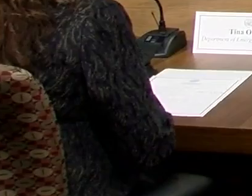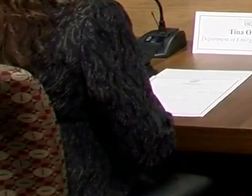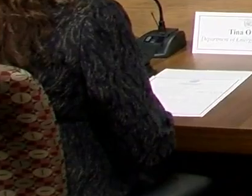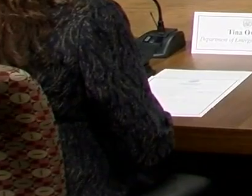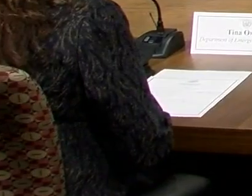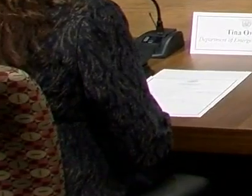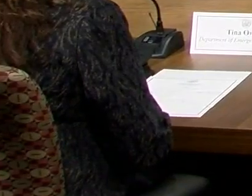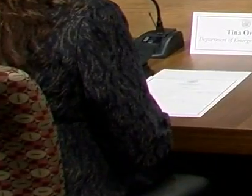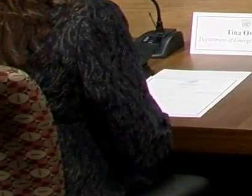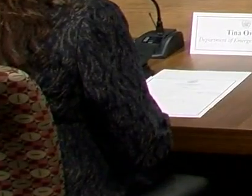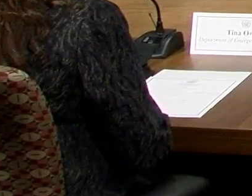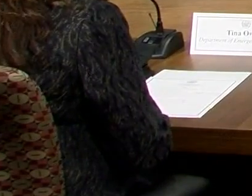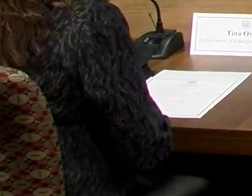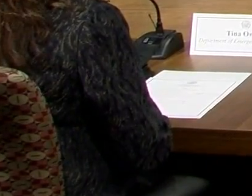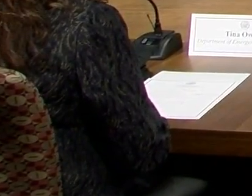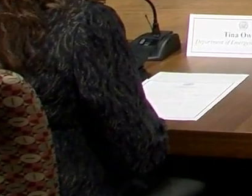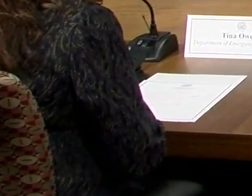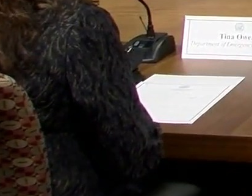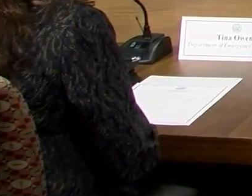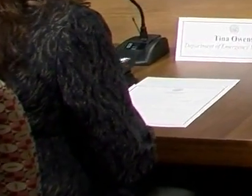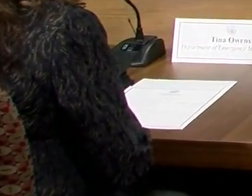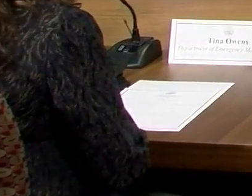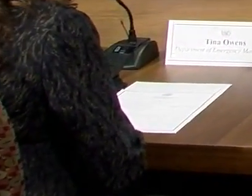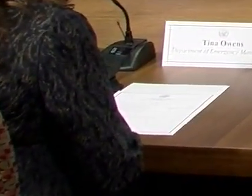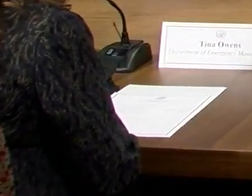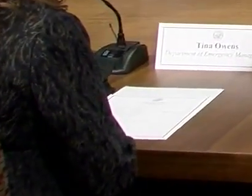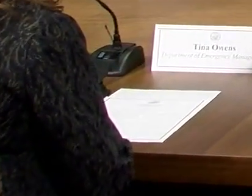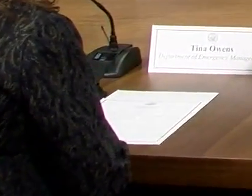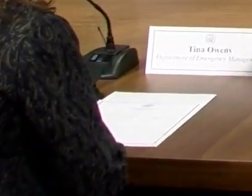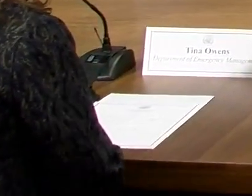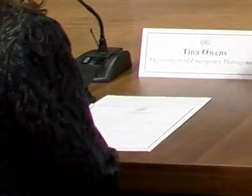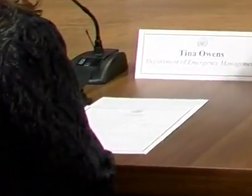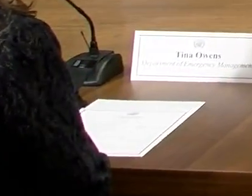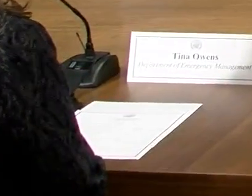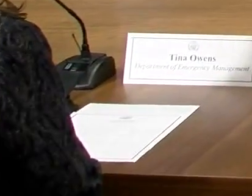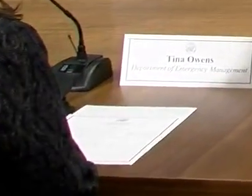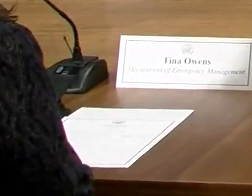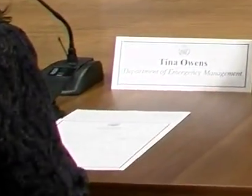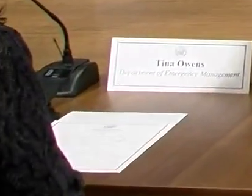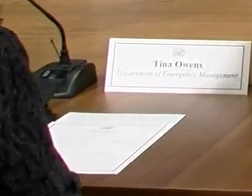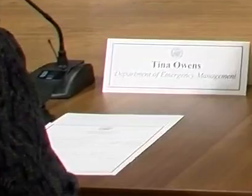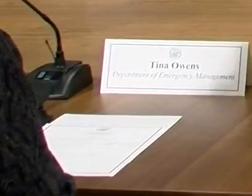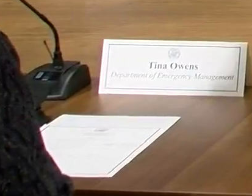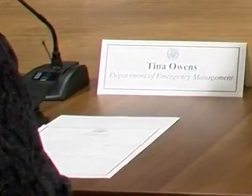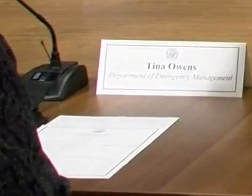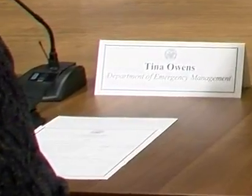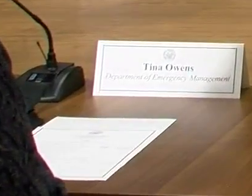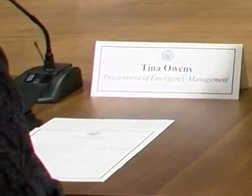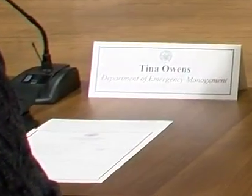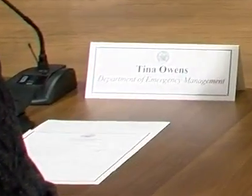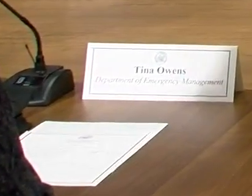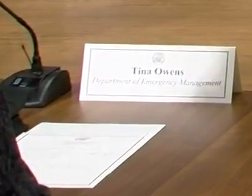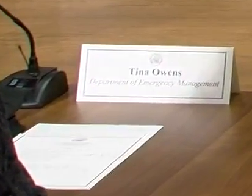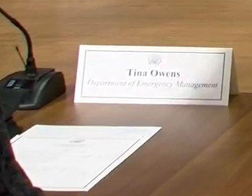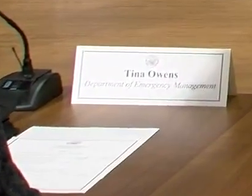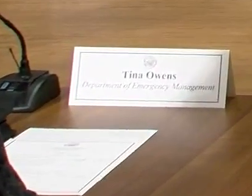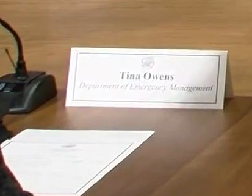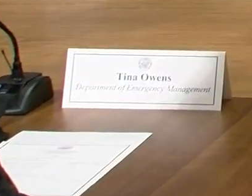Well, good morning to everyone. We've just completed a very productive cabinet meeting. I want to thank all of